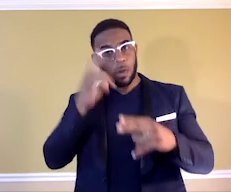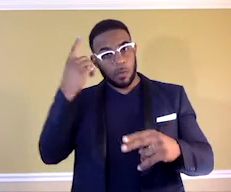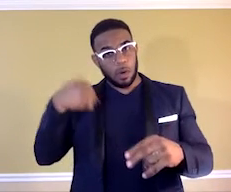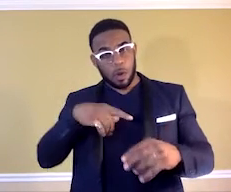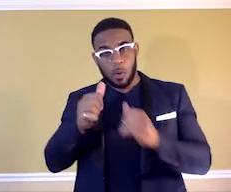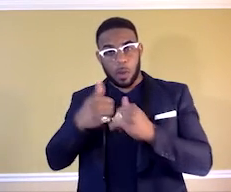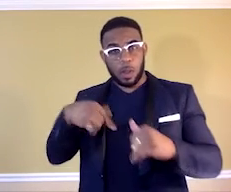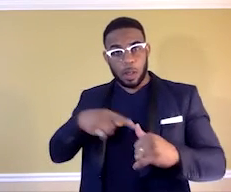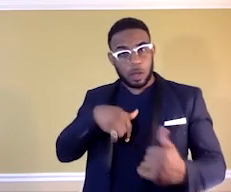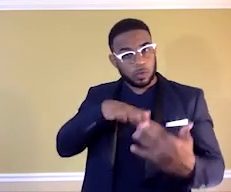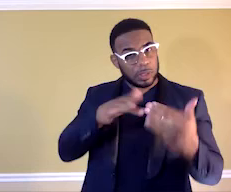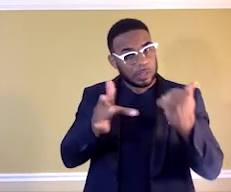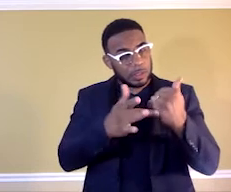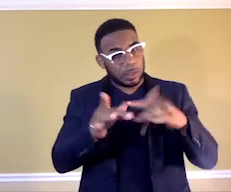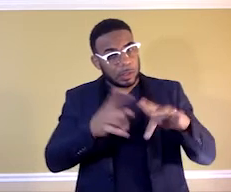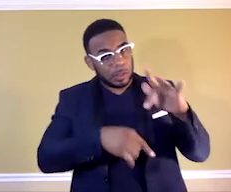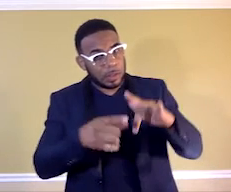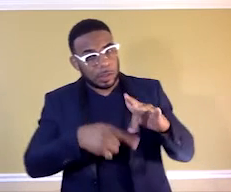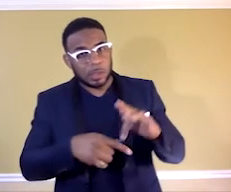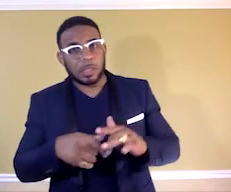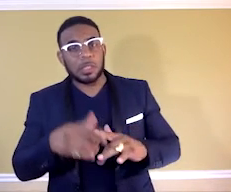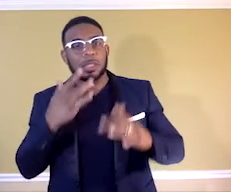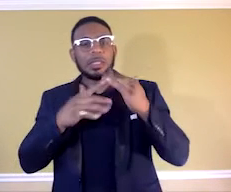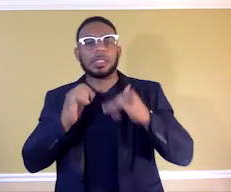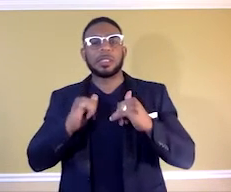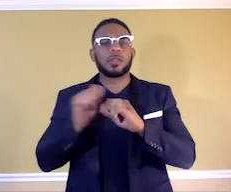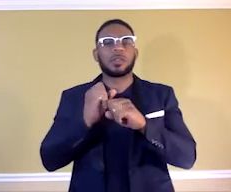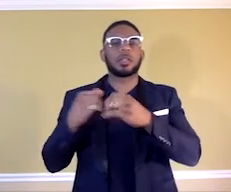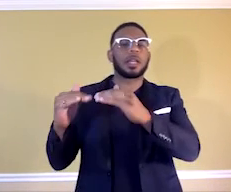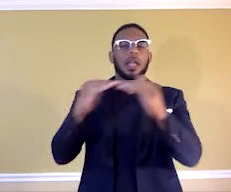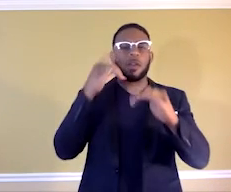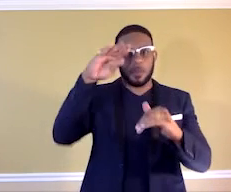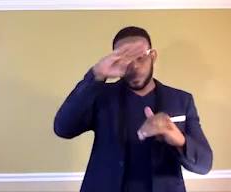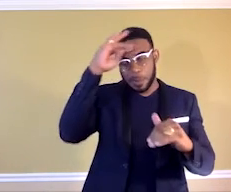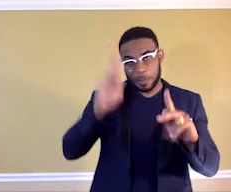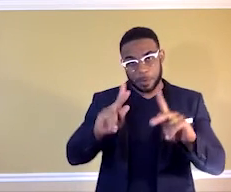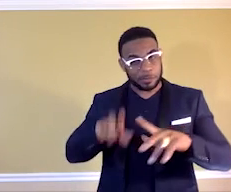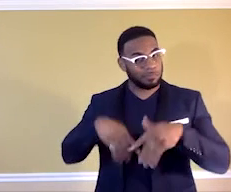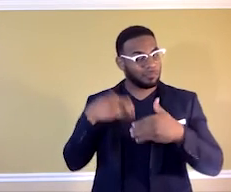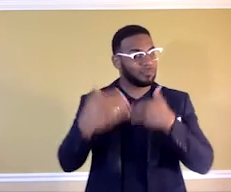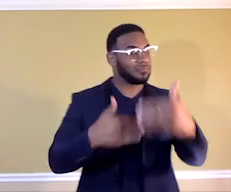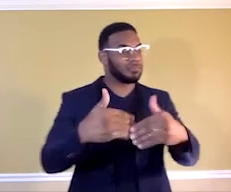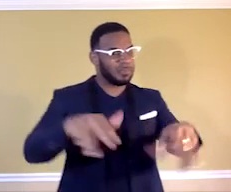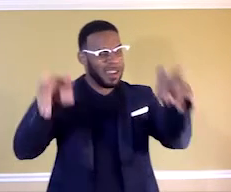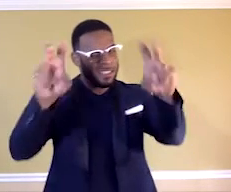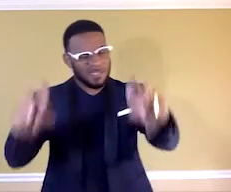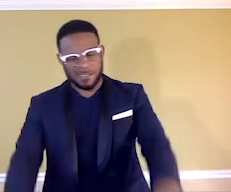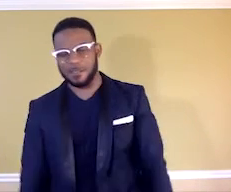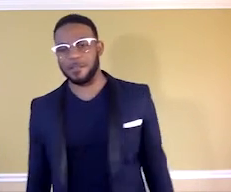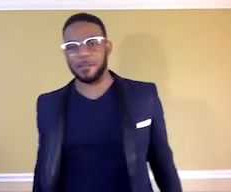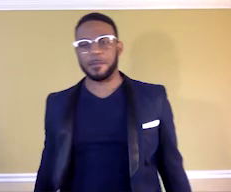Tech's Shortcomings in Creating Equity for Black People. So let's get into this topic.